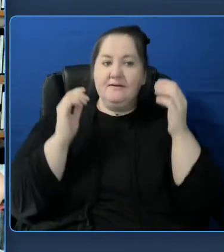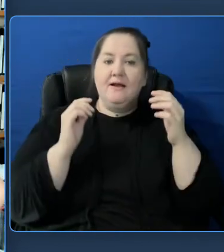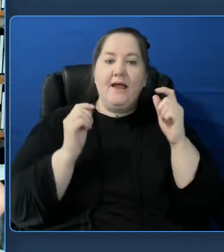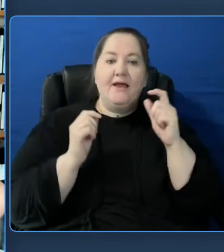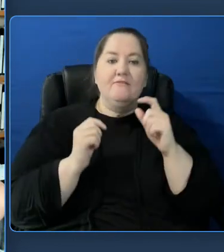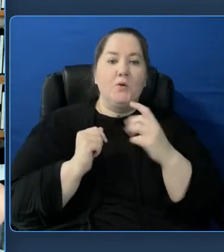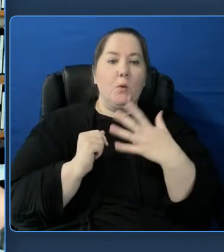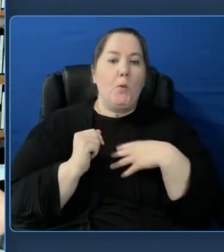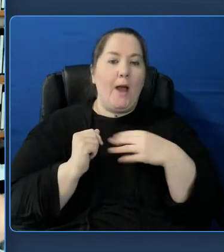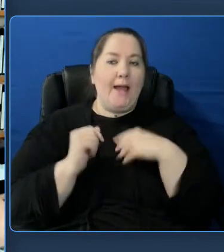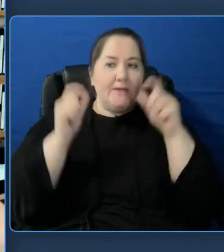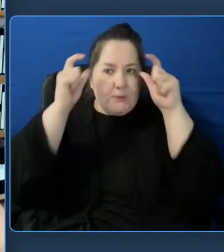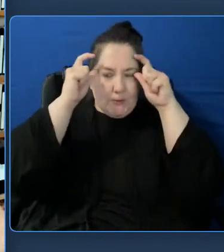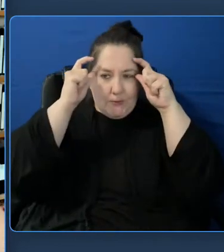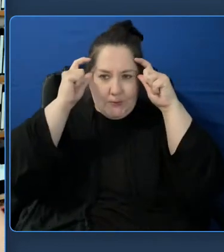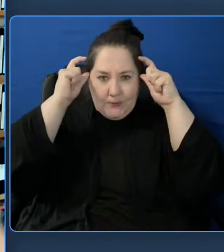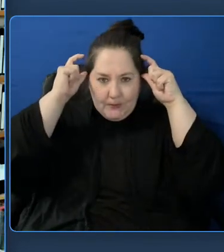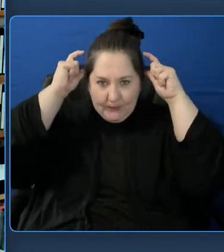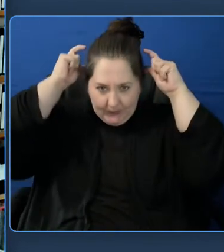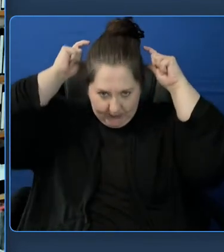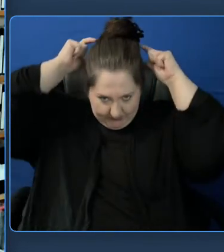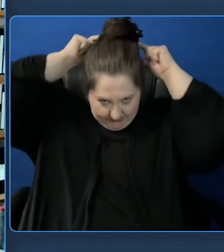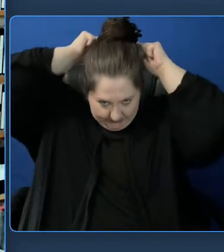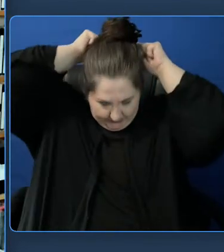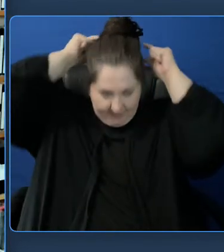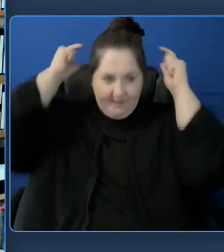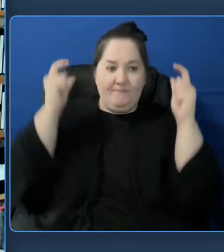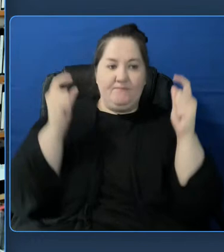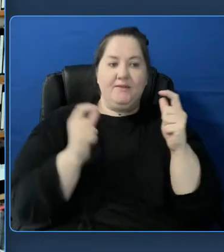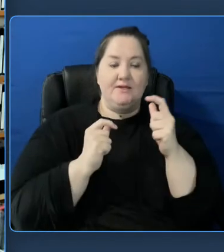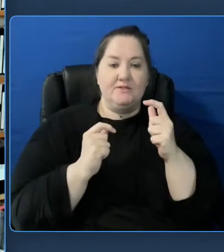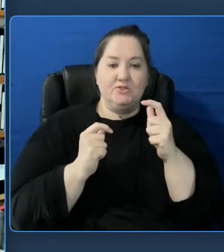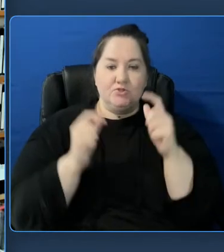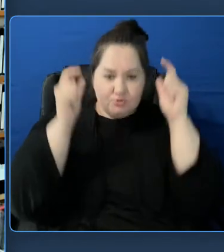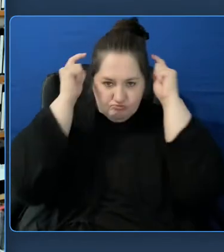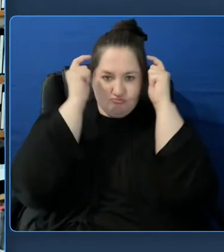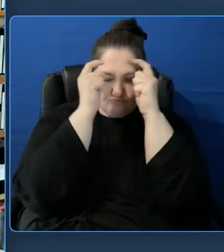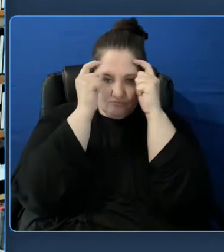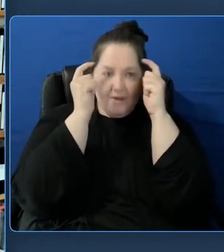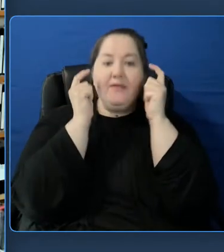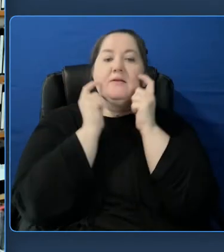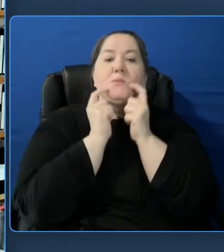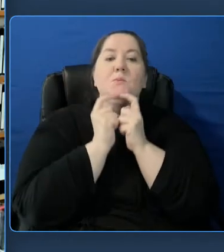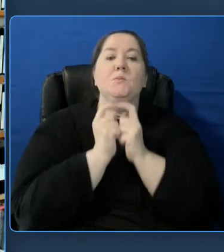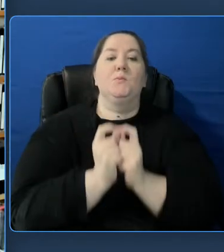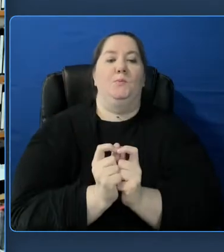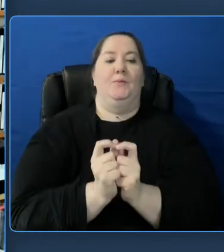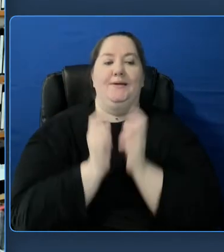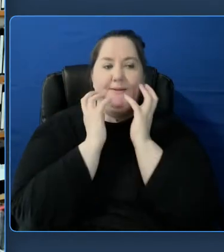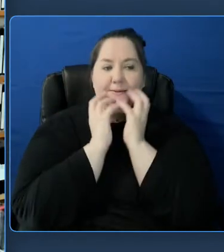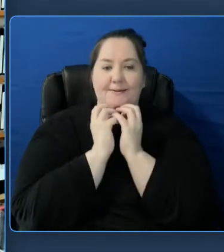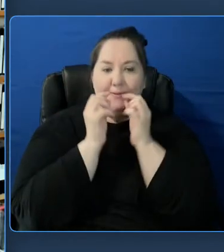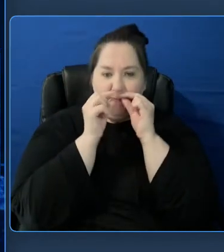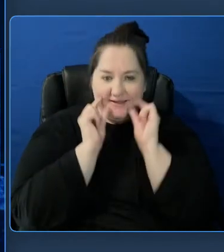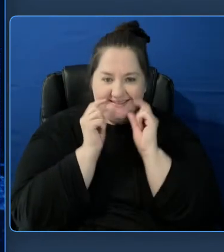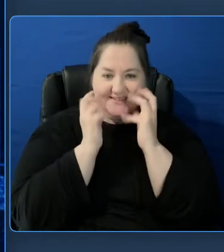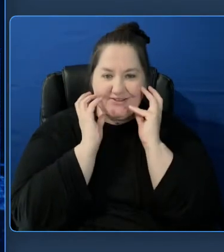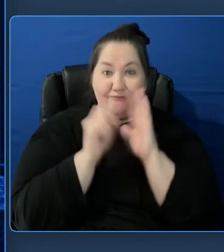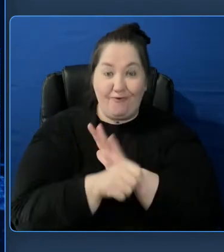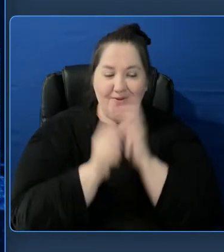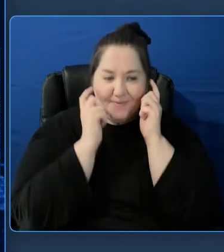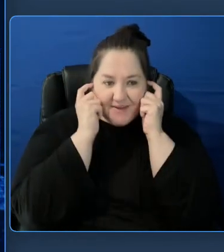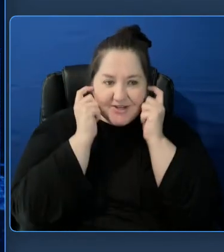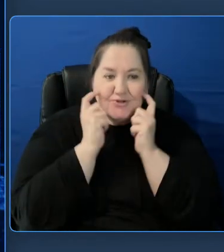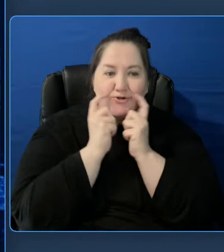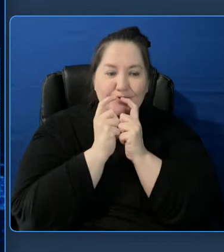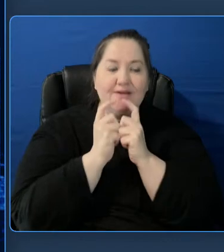fringe of white and gray hair reaching around to the front of my face, extending into a mustache and full